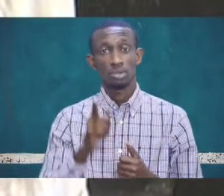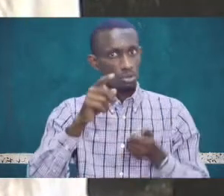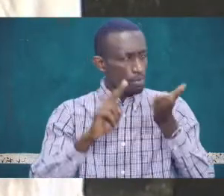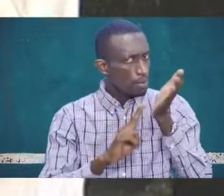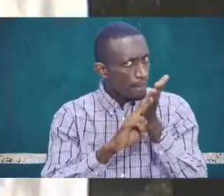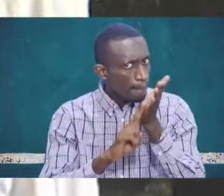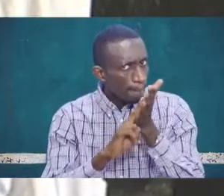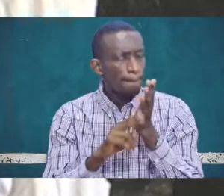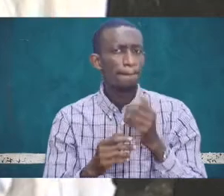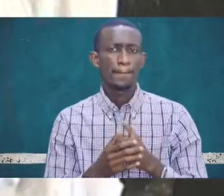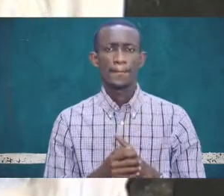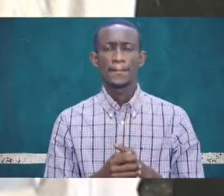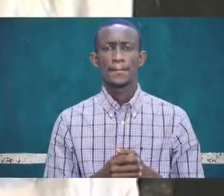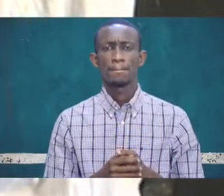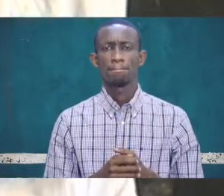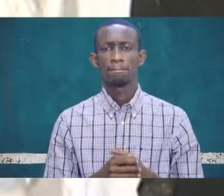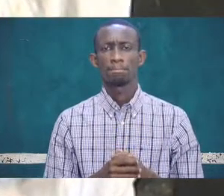using